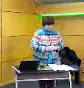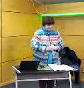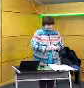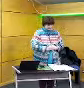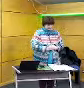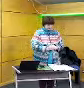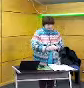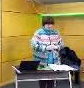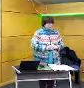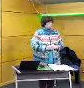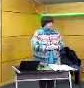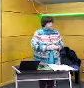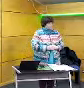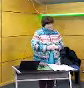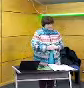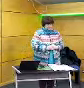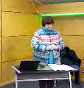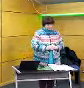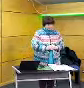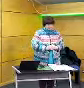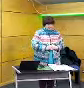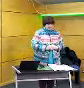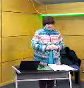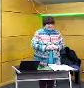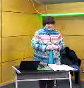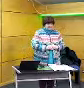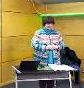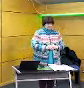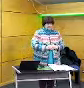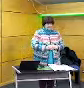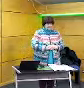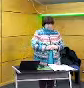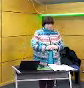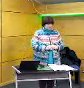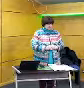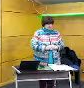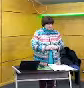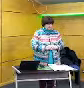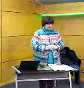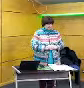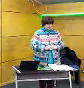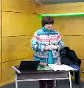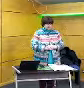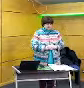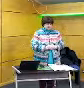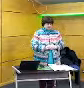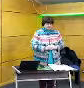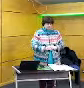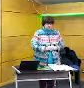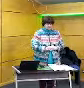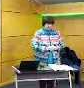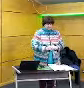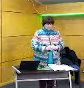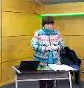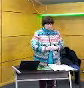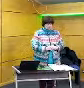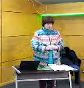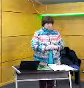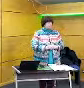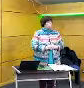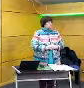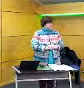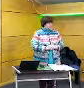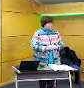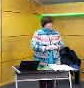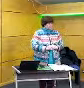the Queen, and she was the patron, and the late Prince Philip, the Duke of Edinburgh,